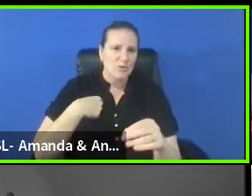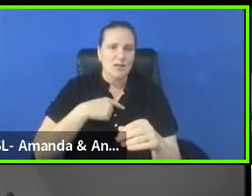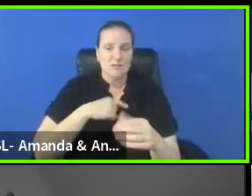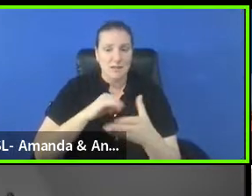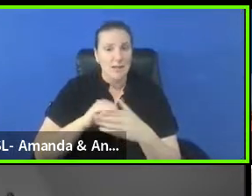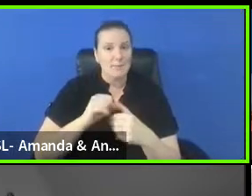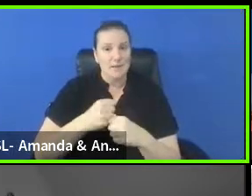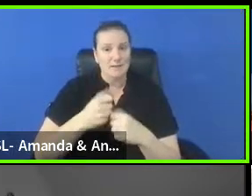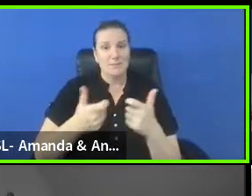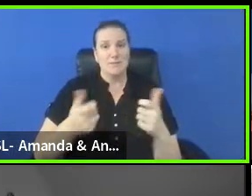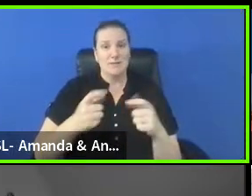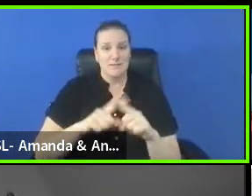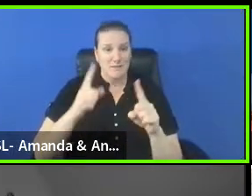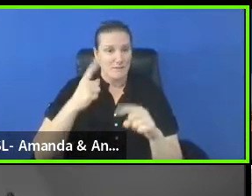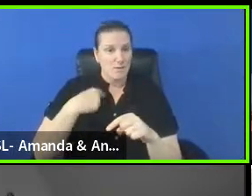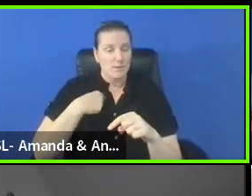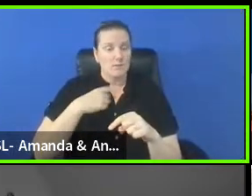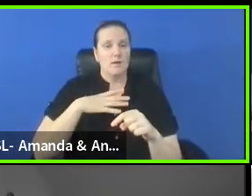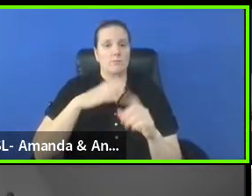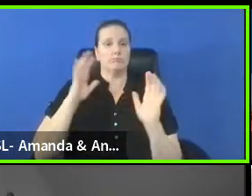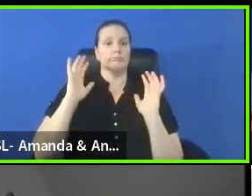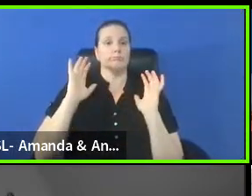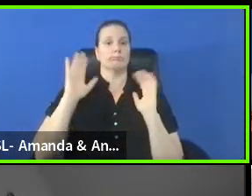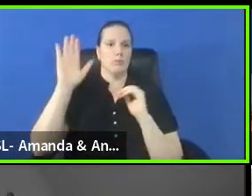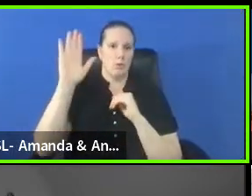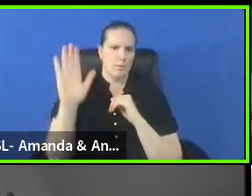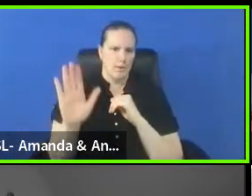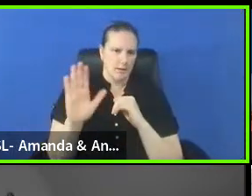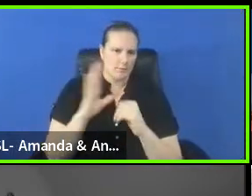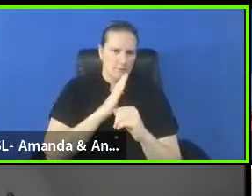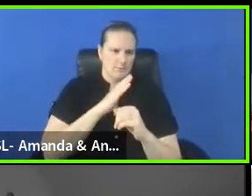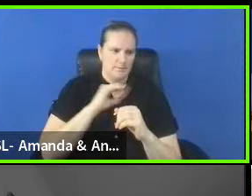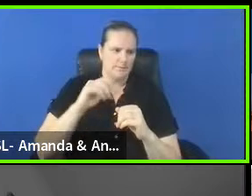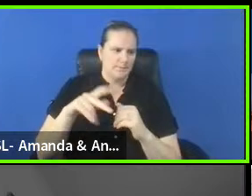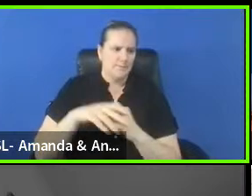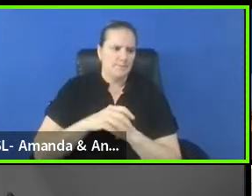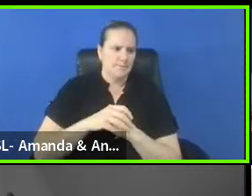So thank you very much. That's all. And I'm going to lower my hand now. All right.